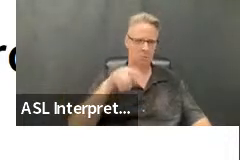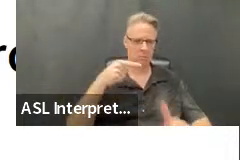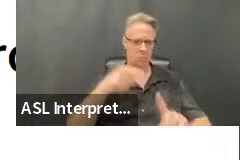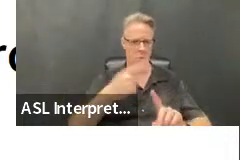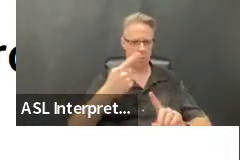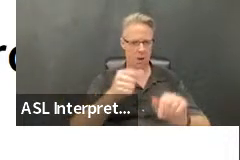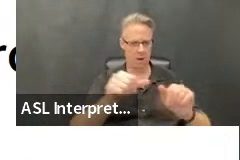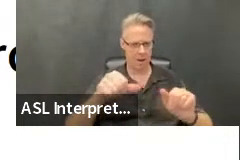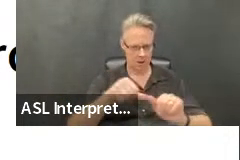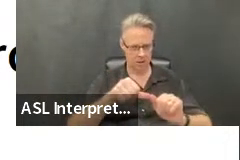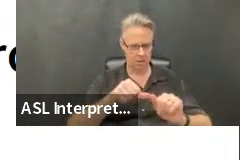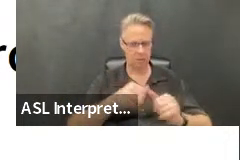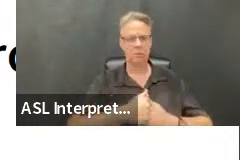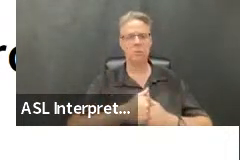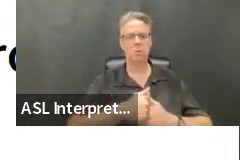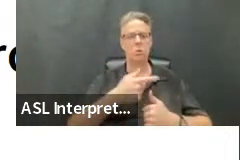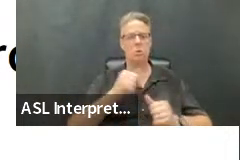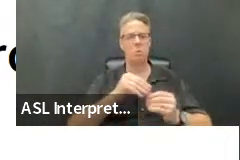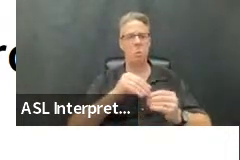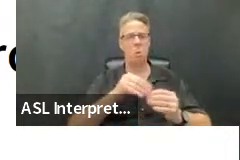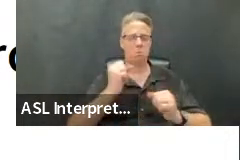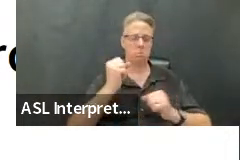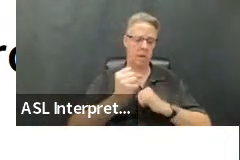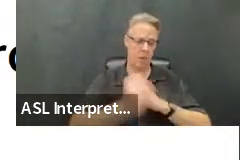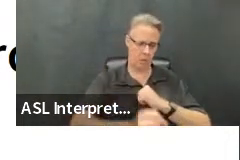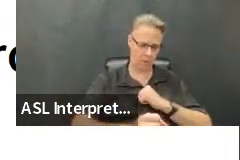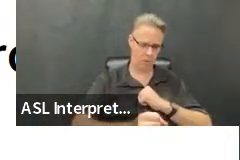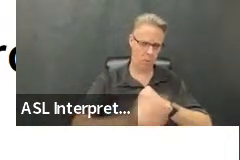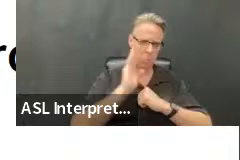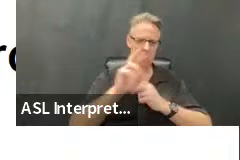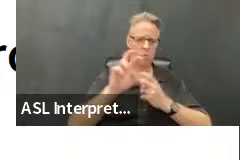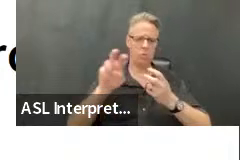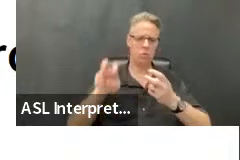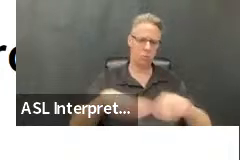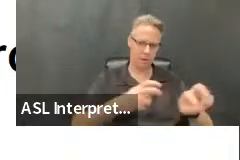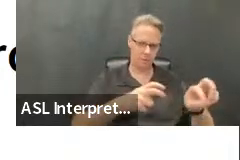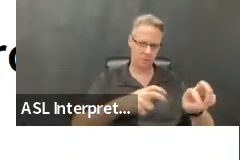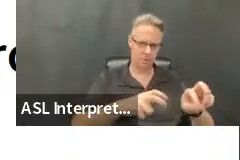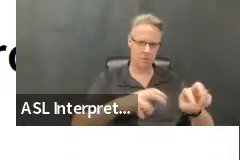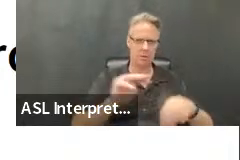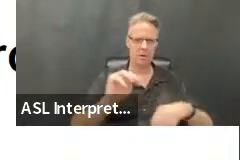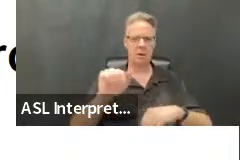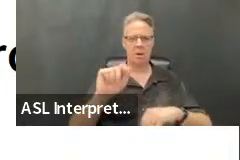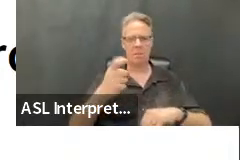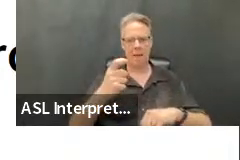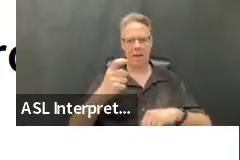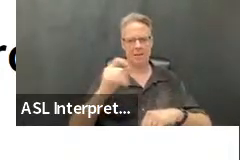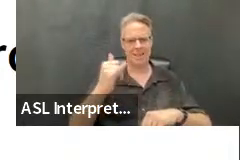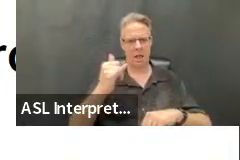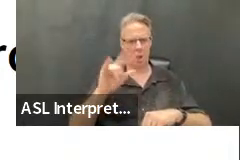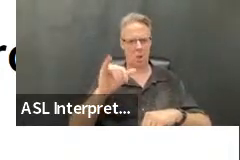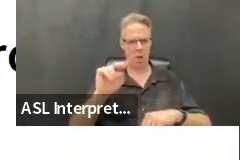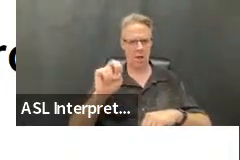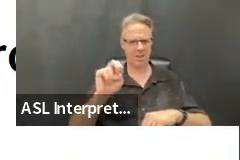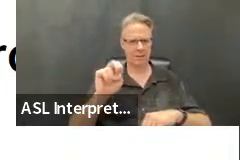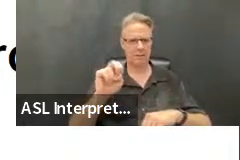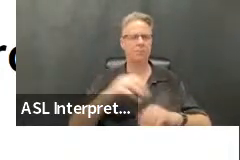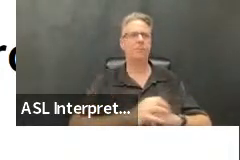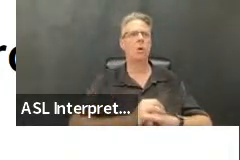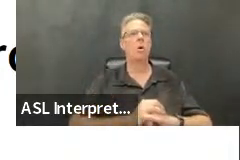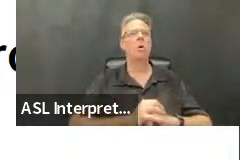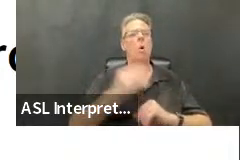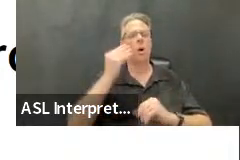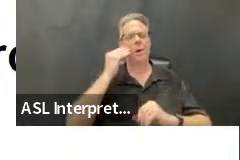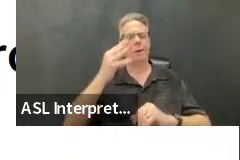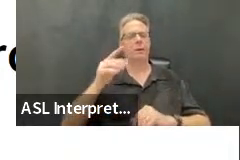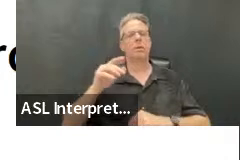then anybody who was trying to go further south would make a transfer to the Max Yellow Line. And if it were a